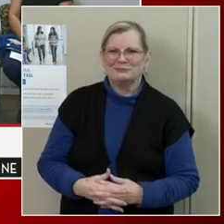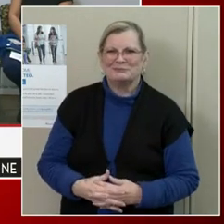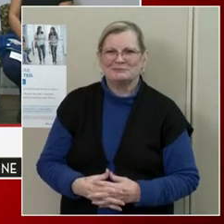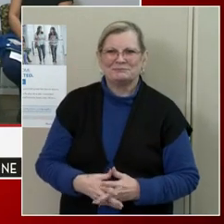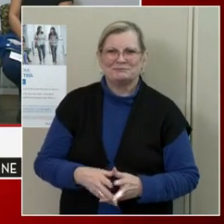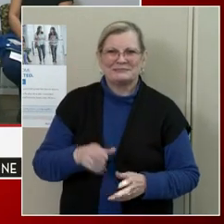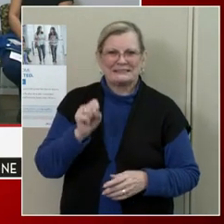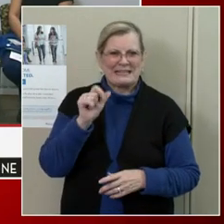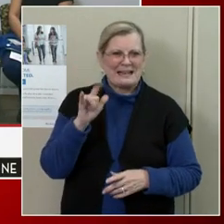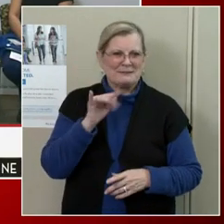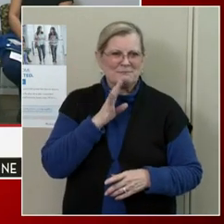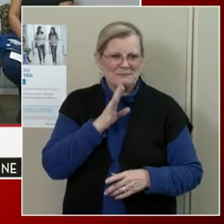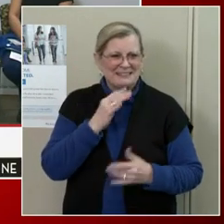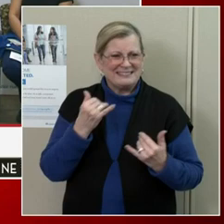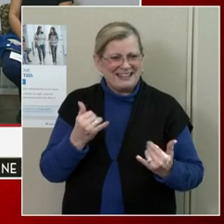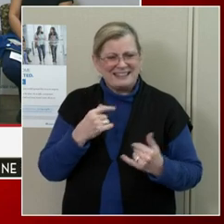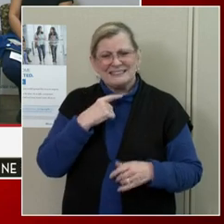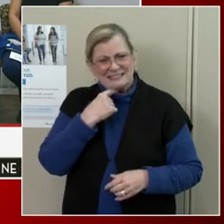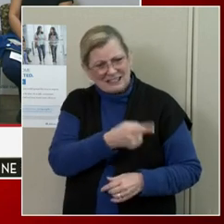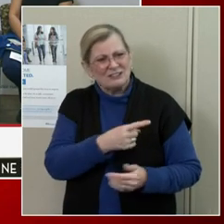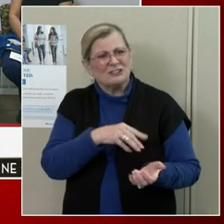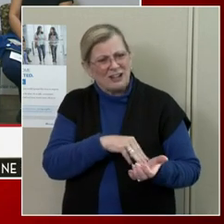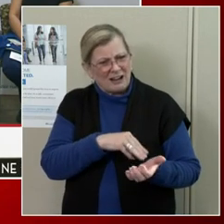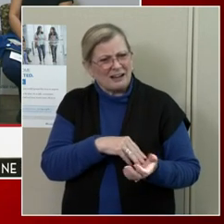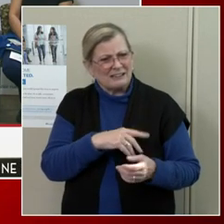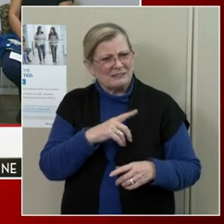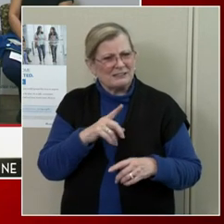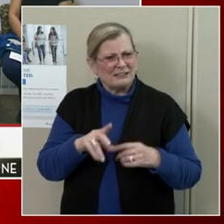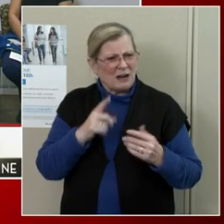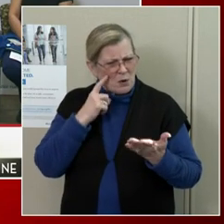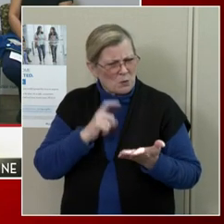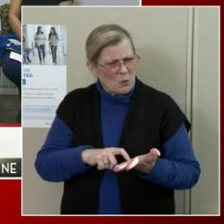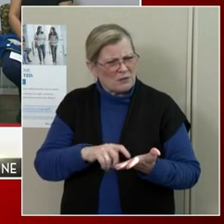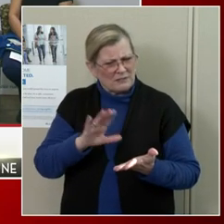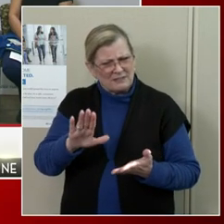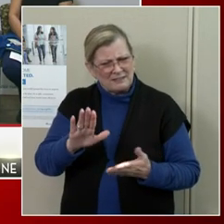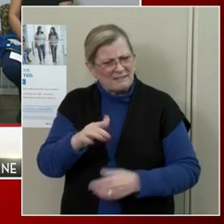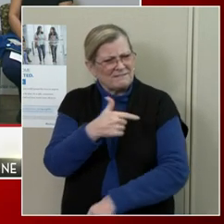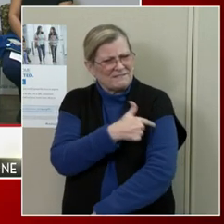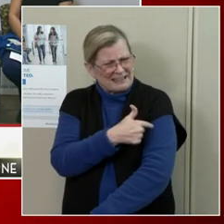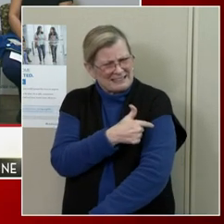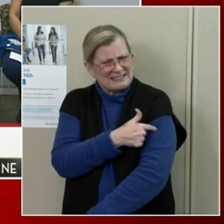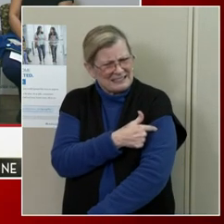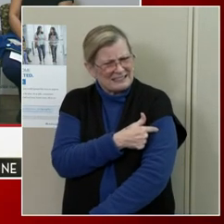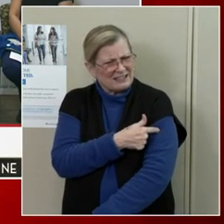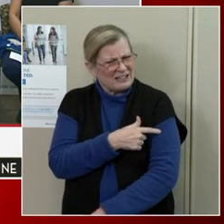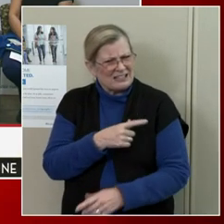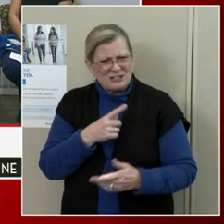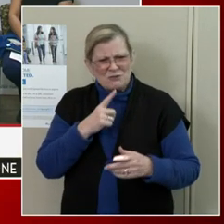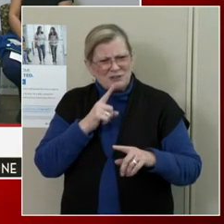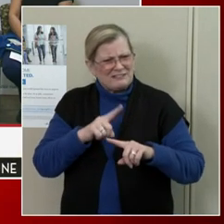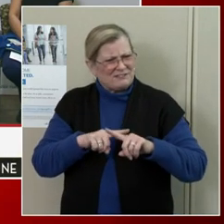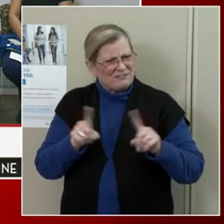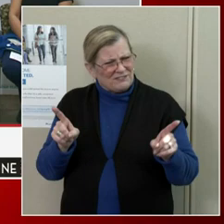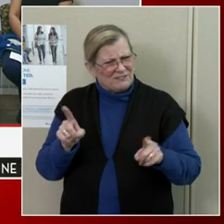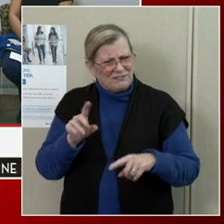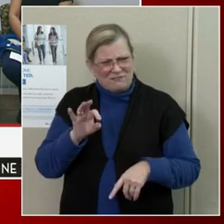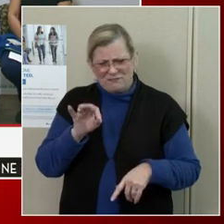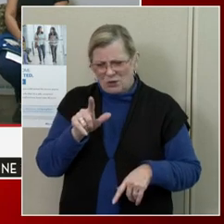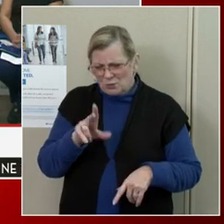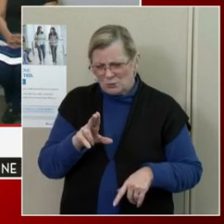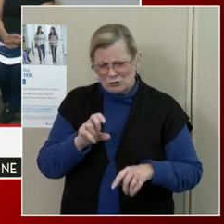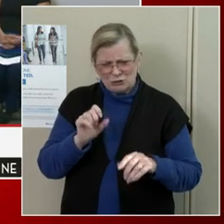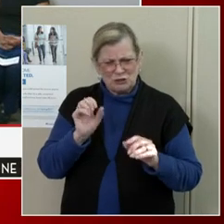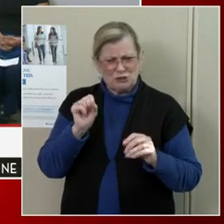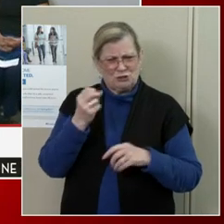Dr. McCarthy, what I noticed about the vaccine is it's very thick, unlike the flu vaccine or any other vaccines that we're used to giving. It's a little